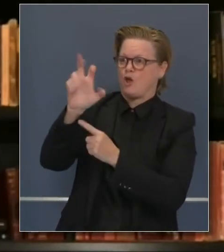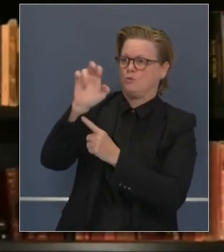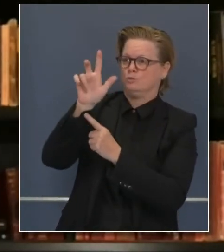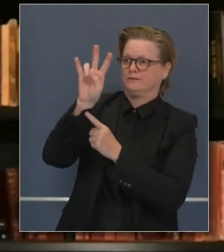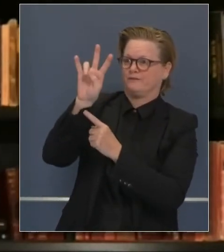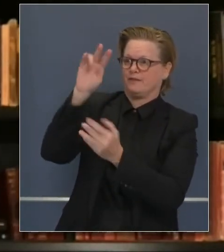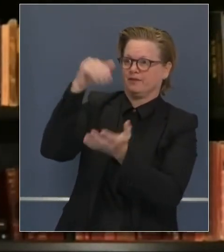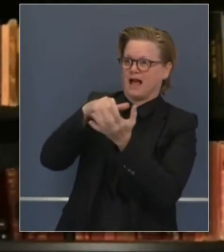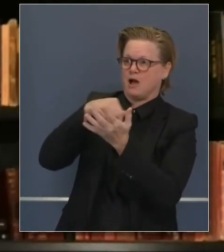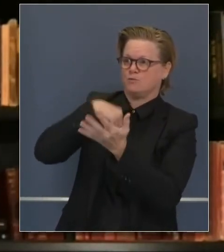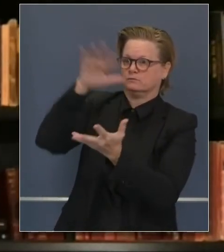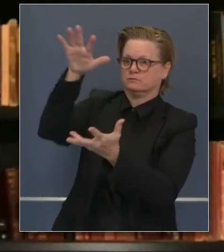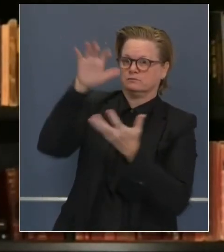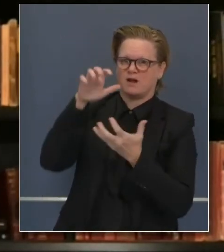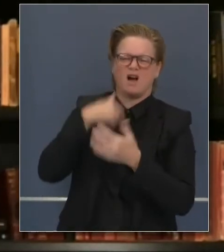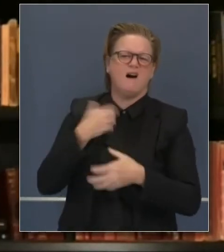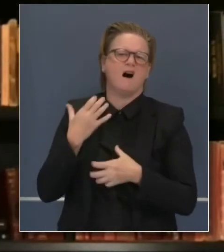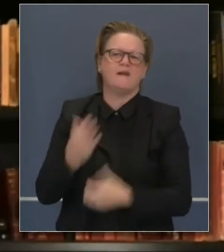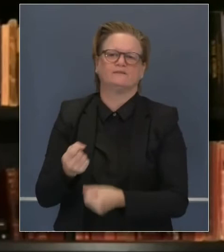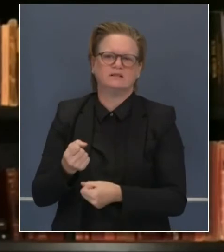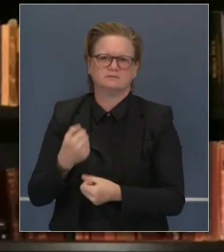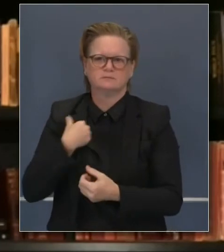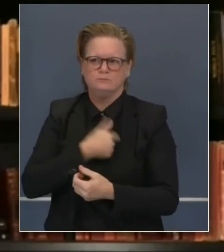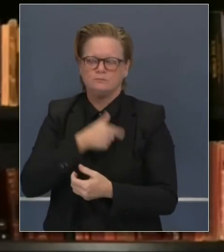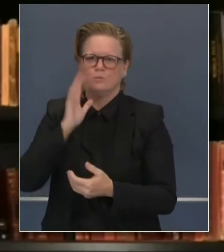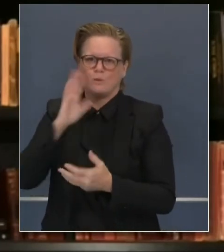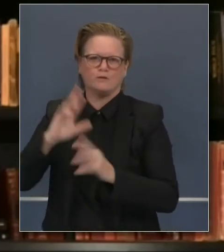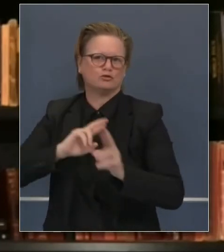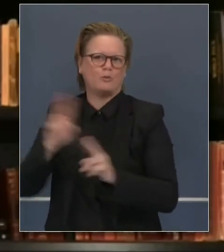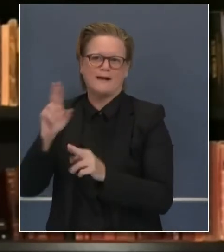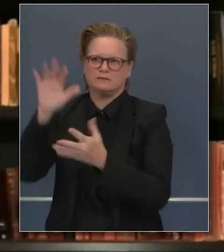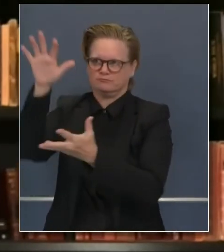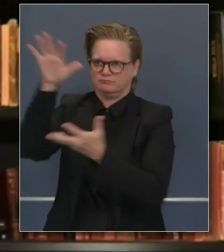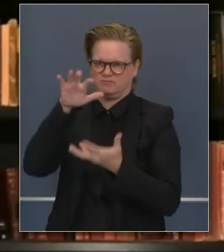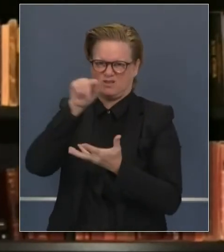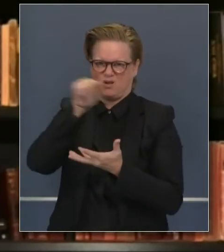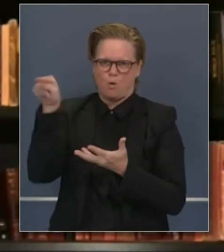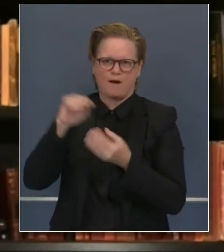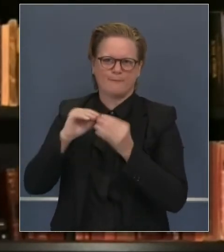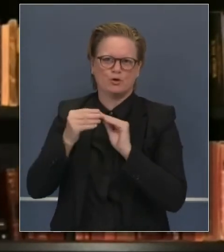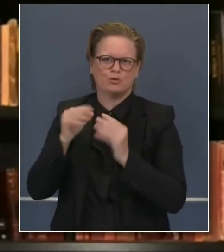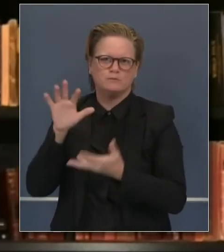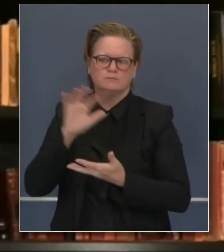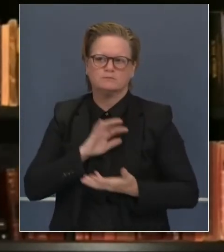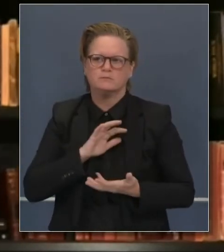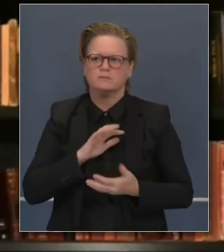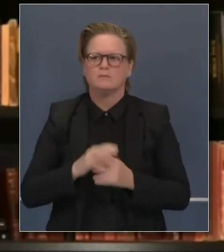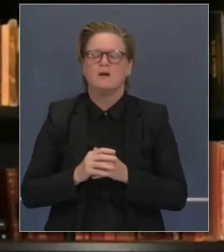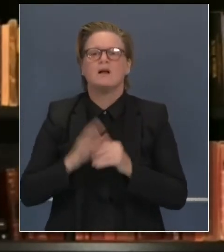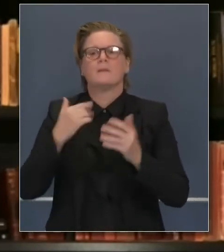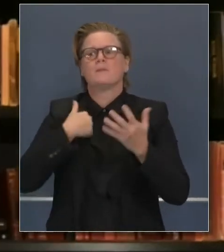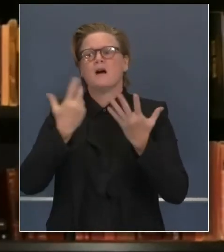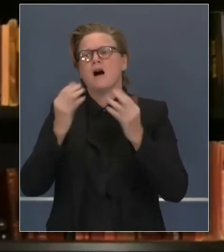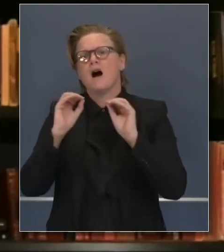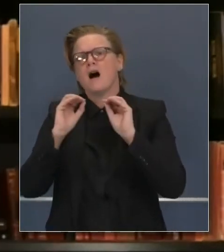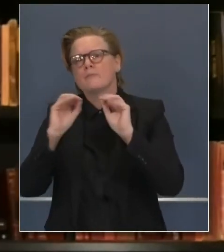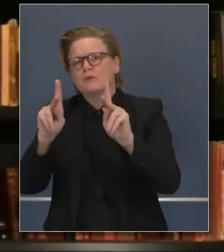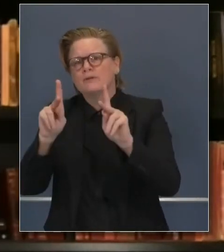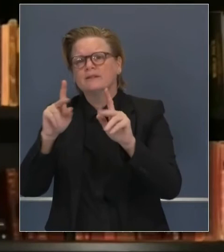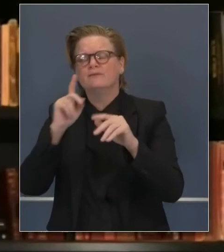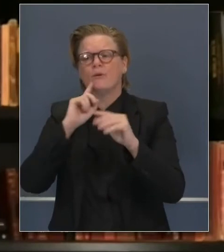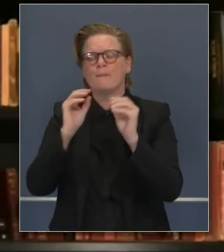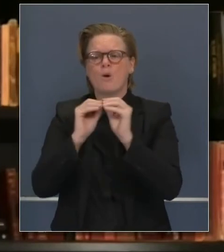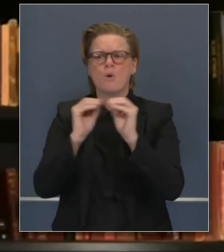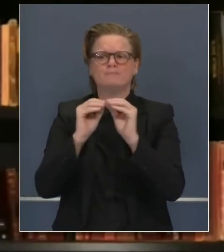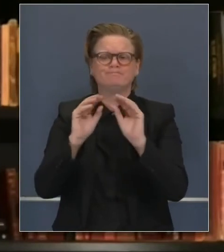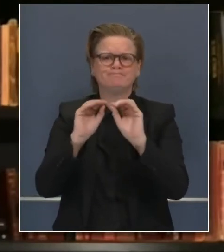it a moment ago, and thank you for this opportunity to be even more clear, so it's not just an implication.